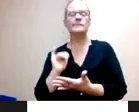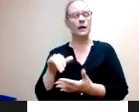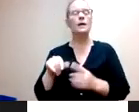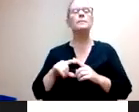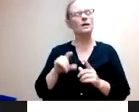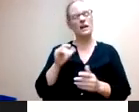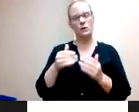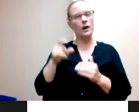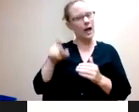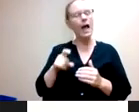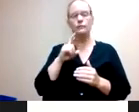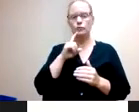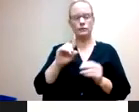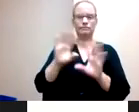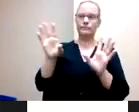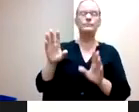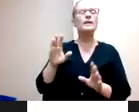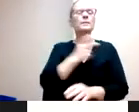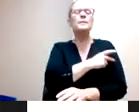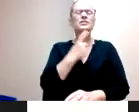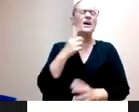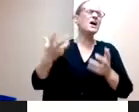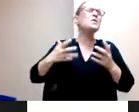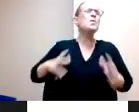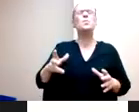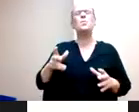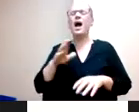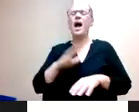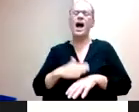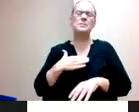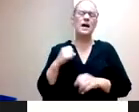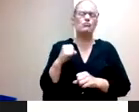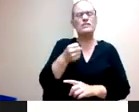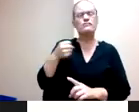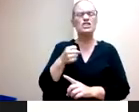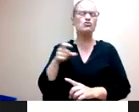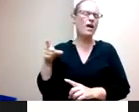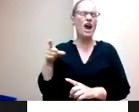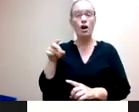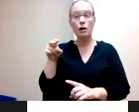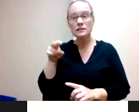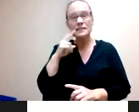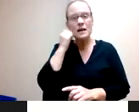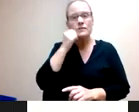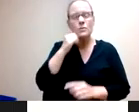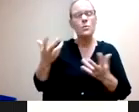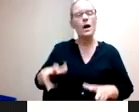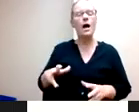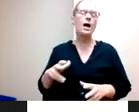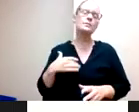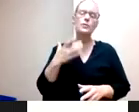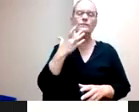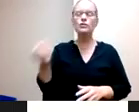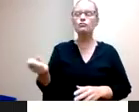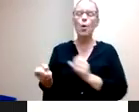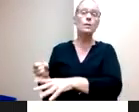So many of my patients say, oh, I don't like to look at it on the refrigerator, or I have it in the special drawer. You know, when the ambulance